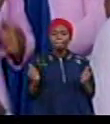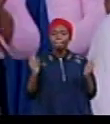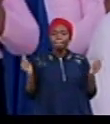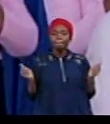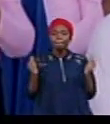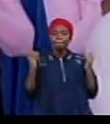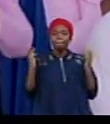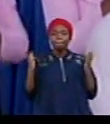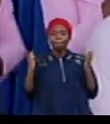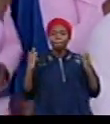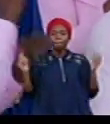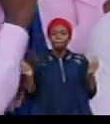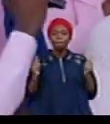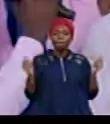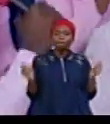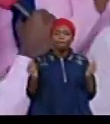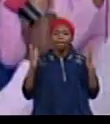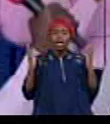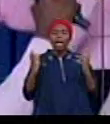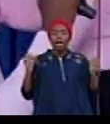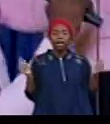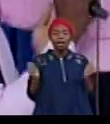Hallelujah, hallelujah.